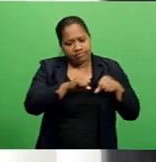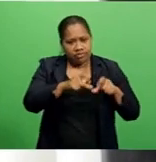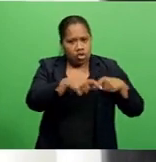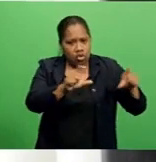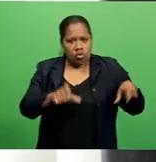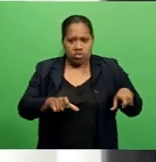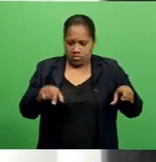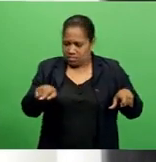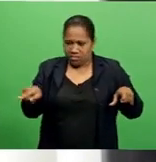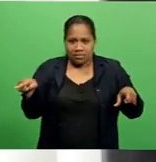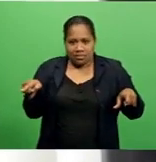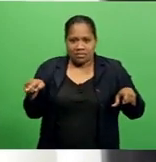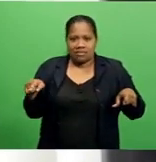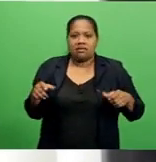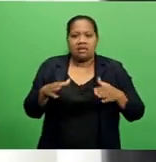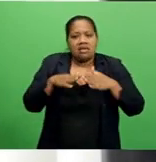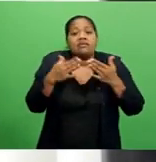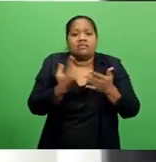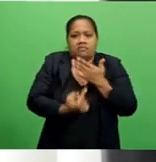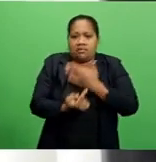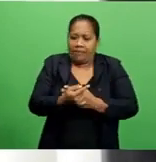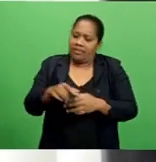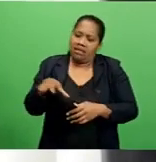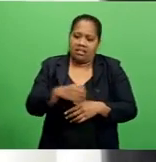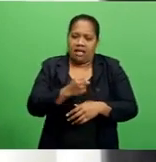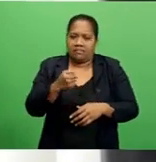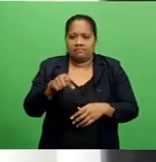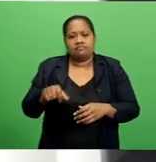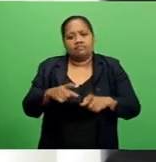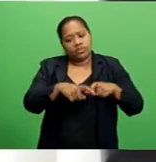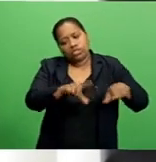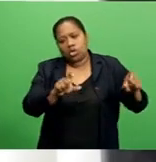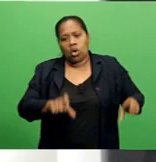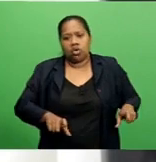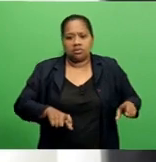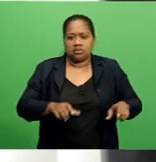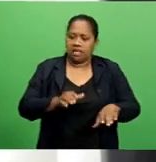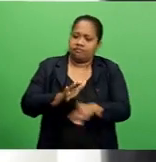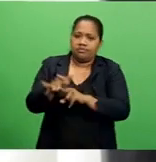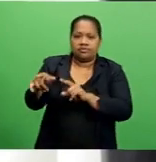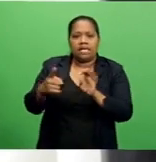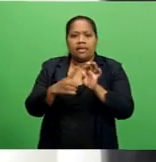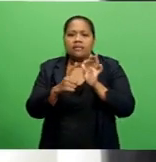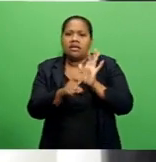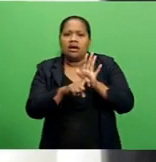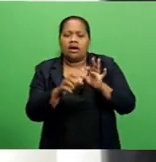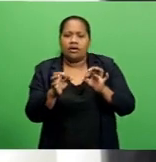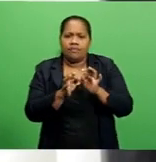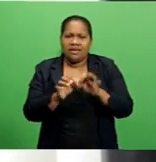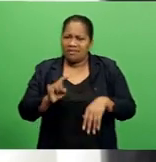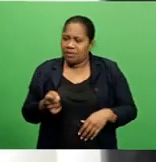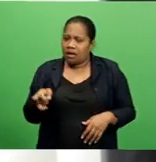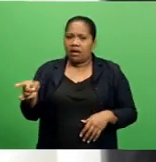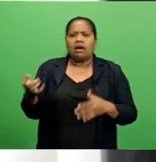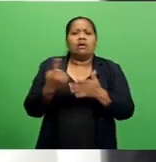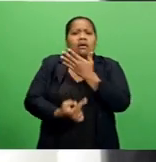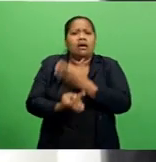lawyers to take the matter to court, despite breaching the tenancy